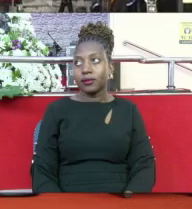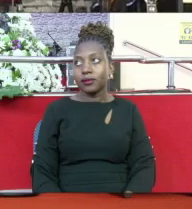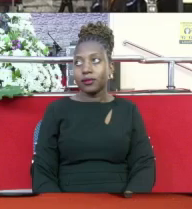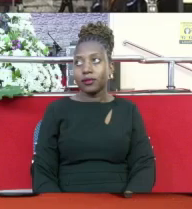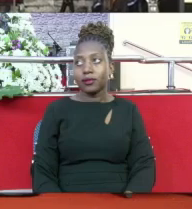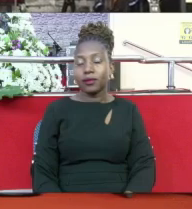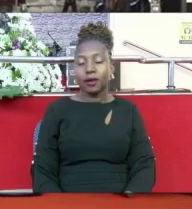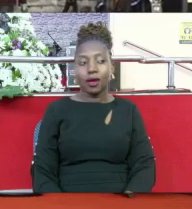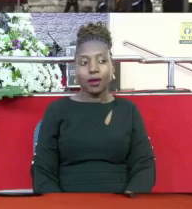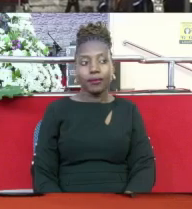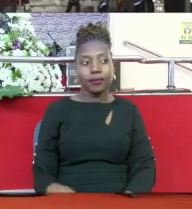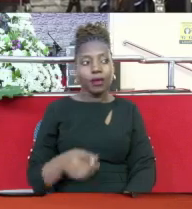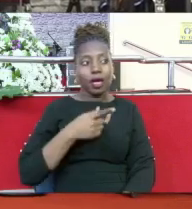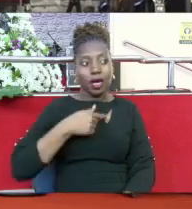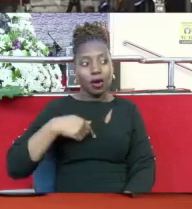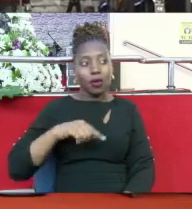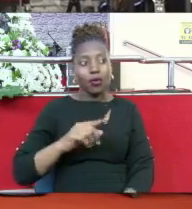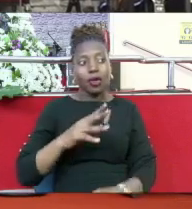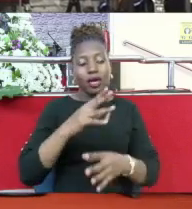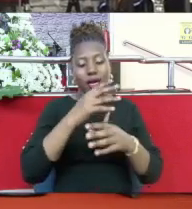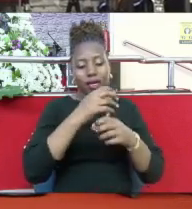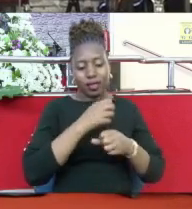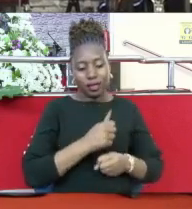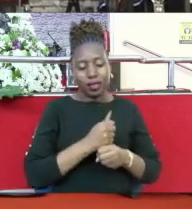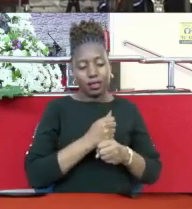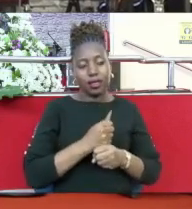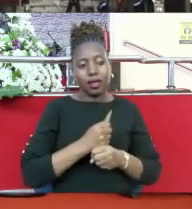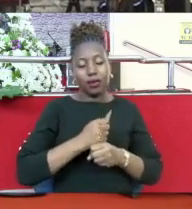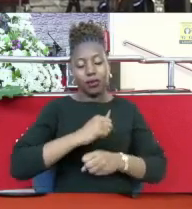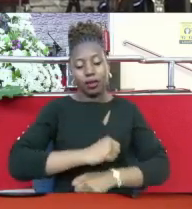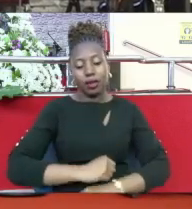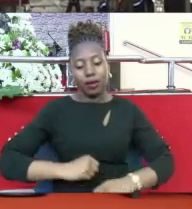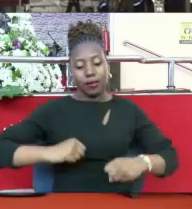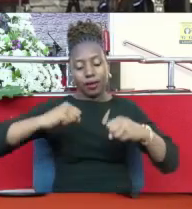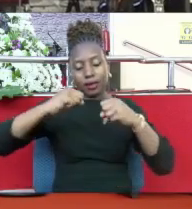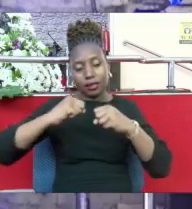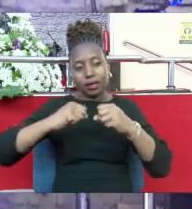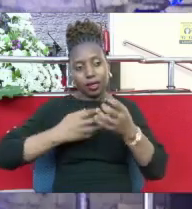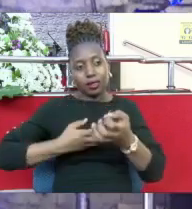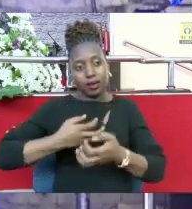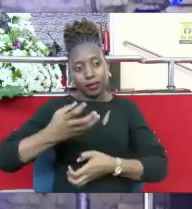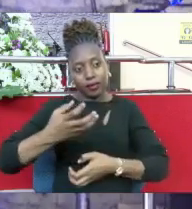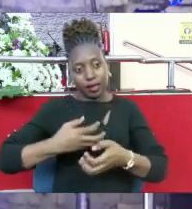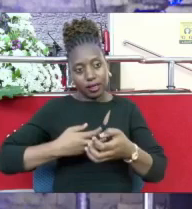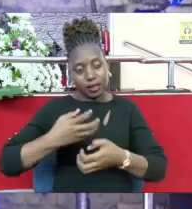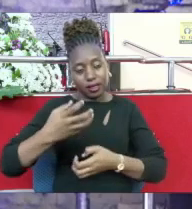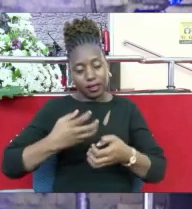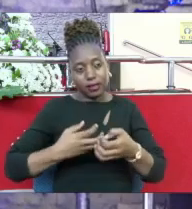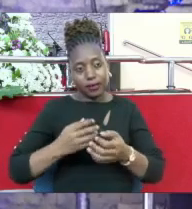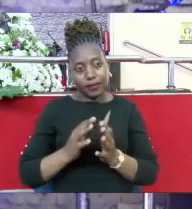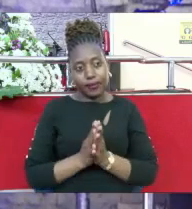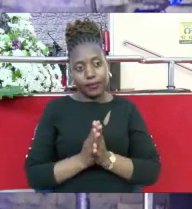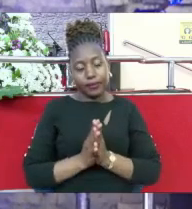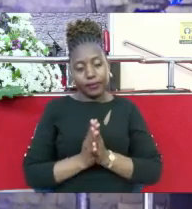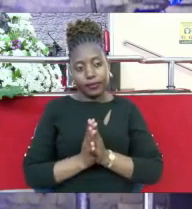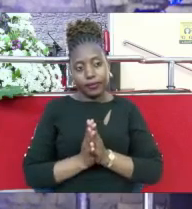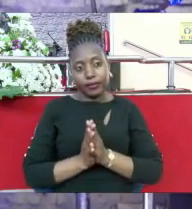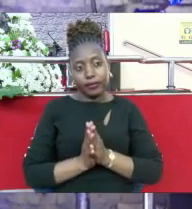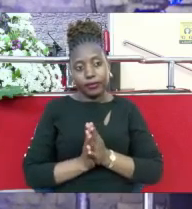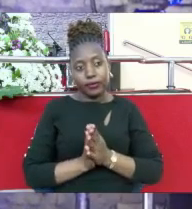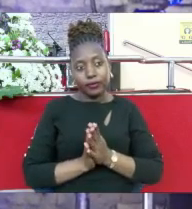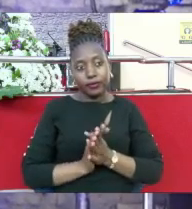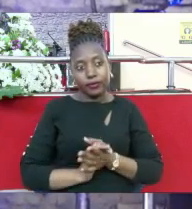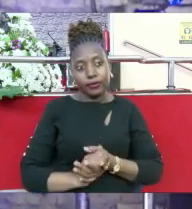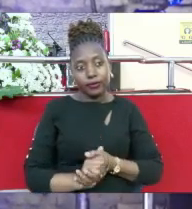are entrusted with the master's business. Kwa sababu tumeweza kujukumishwa juu ya mambo ya